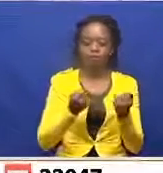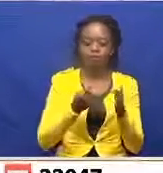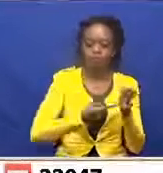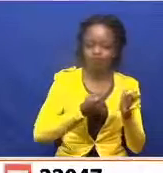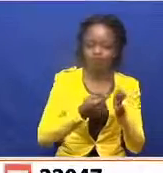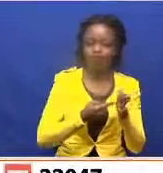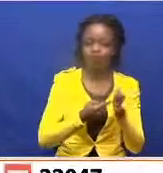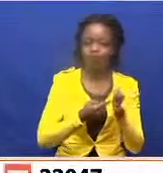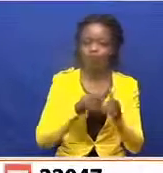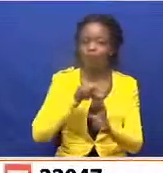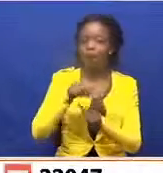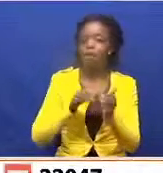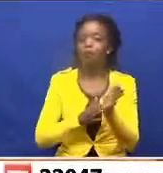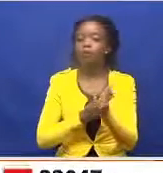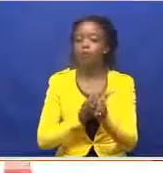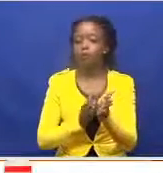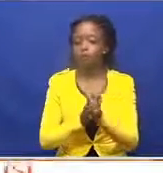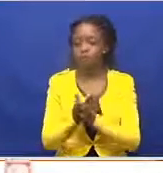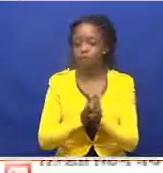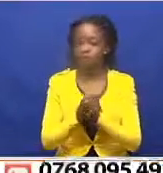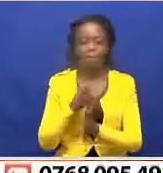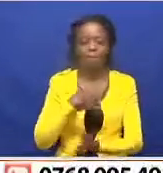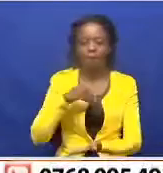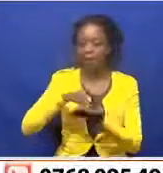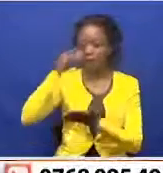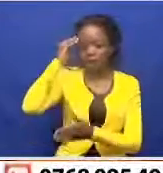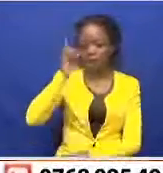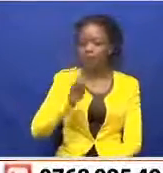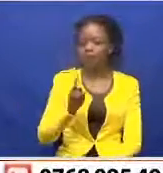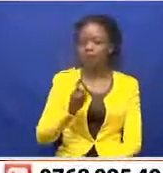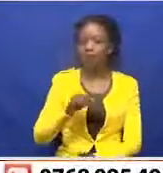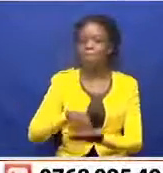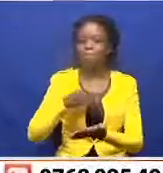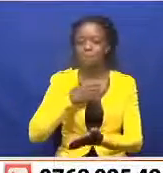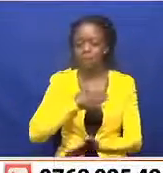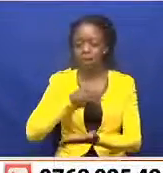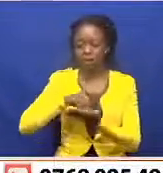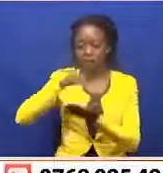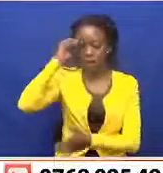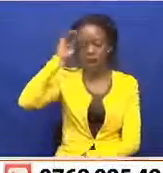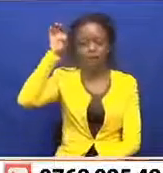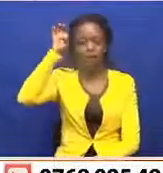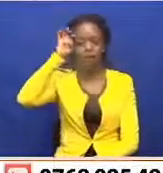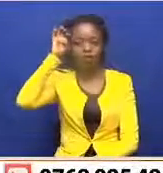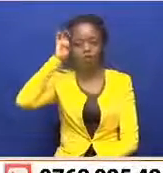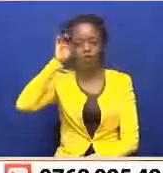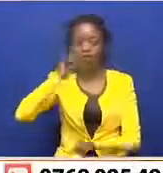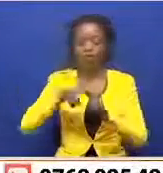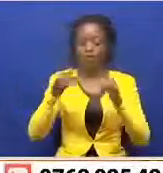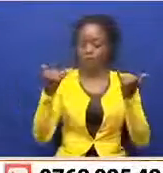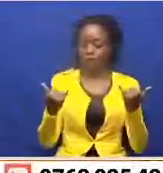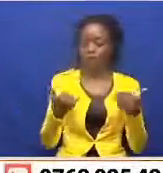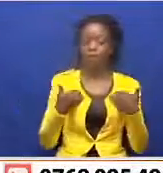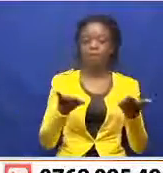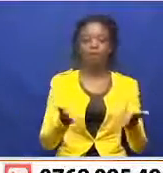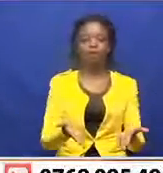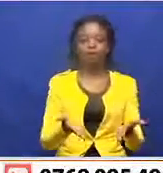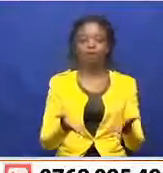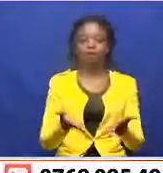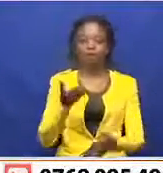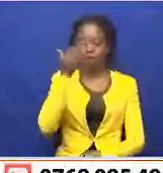all this is about passion. I didn't study this myself. I did education. Yeah, but now I'm in this field, mostly because